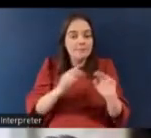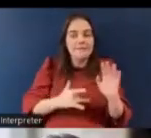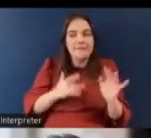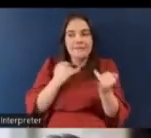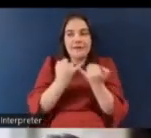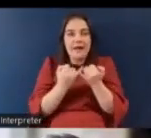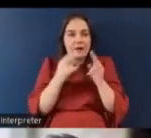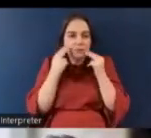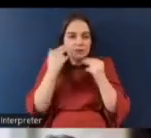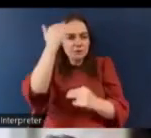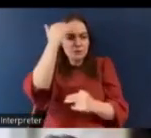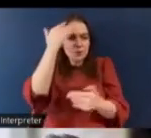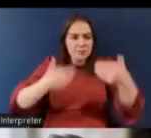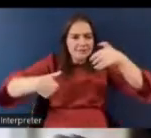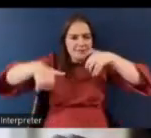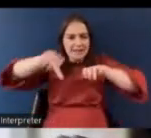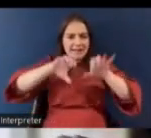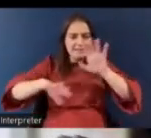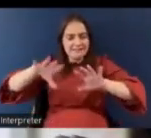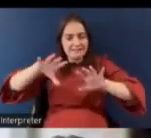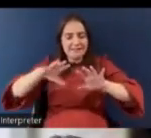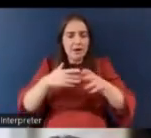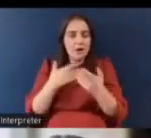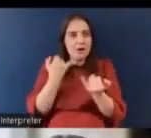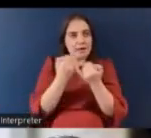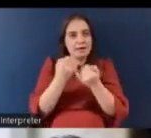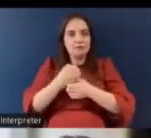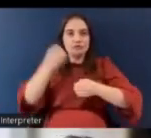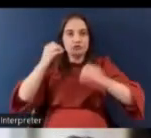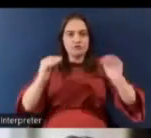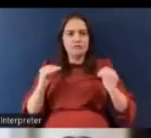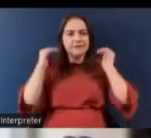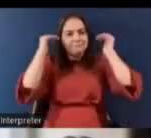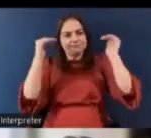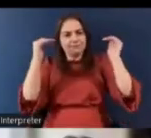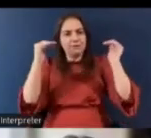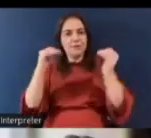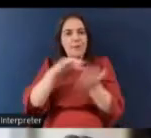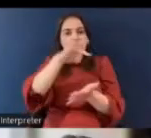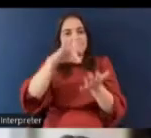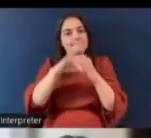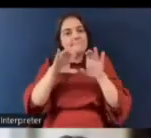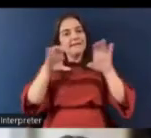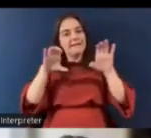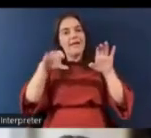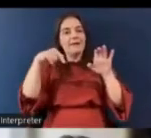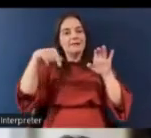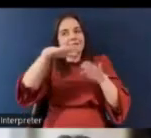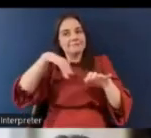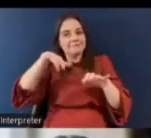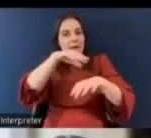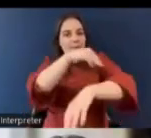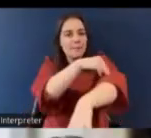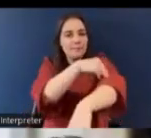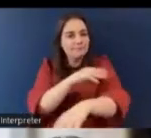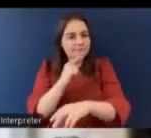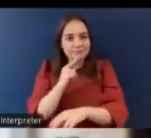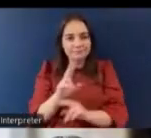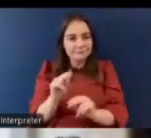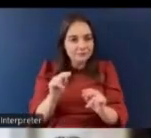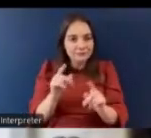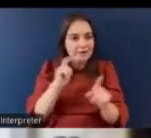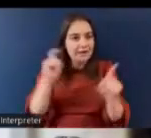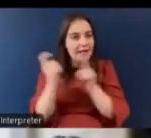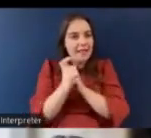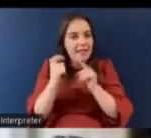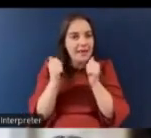need to know the science, they need a degree, or that it's a middle class problem. But really, climate change will impact all